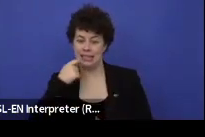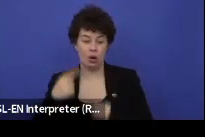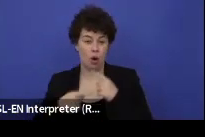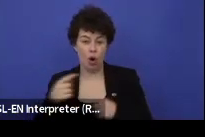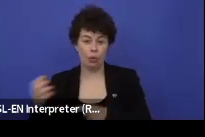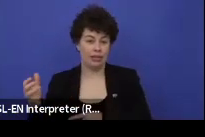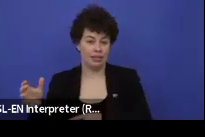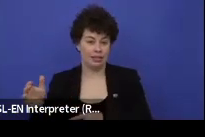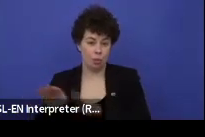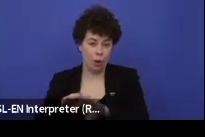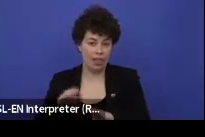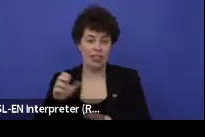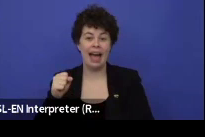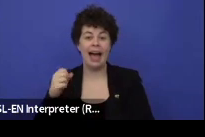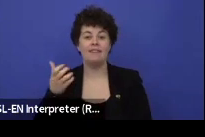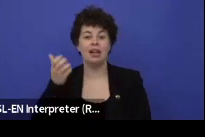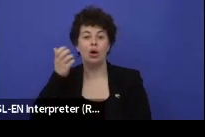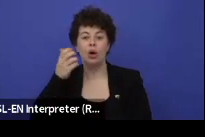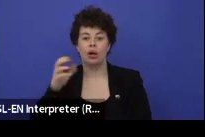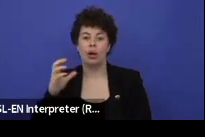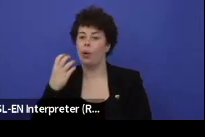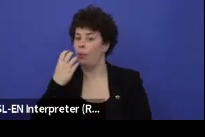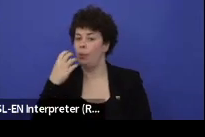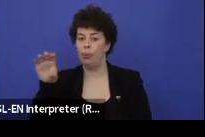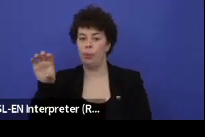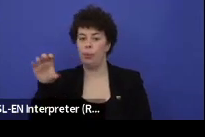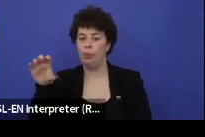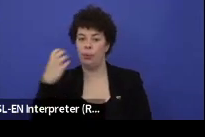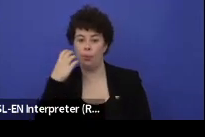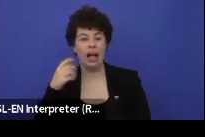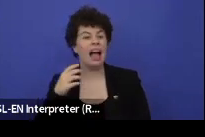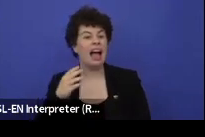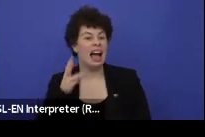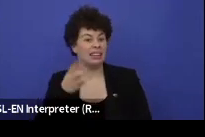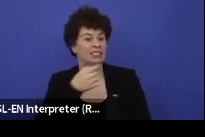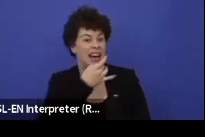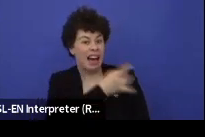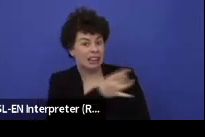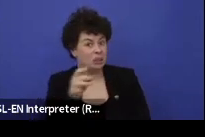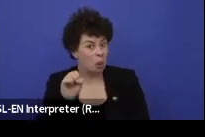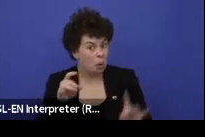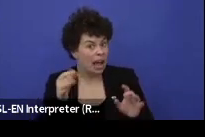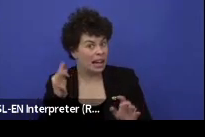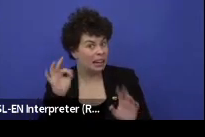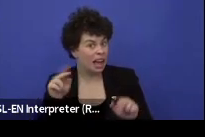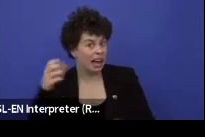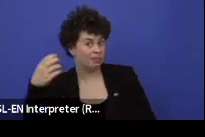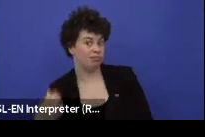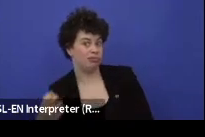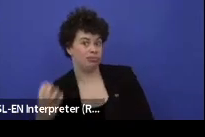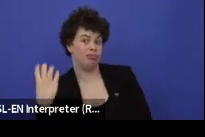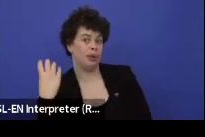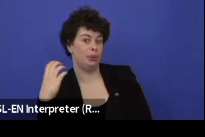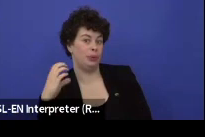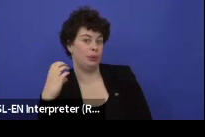with the setting, she'll say, I'm with the client, she'll say, you don't mind if I put this on the desk, do you? So she's doing things like that.